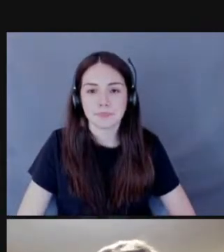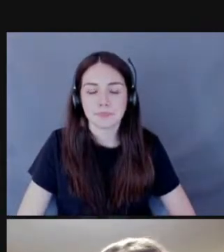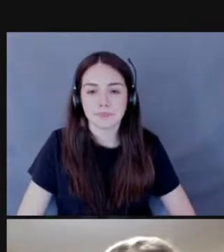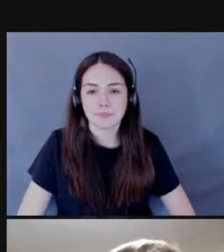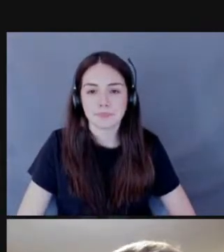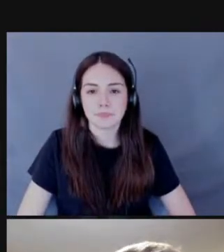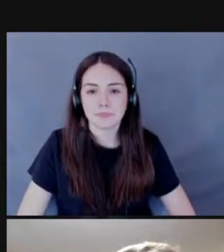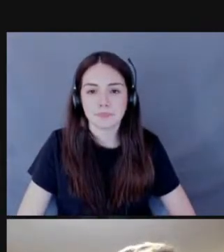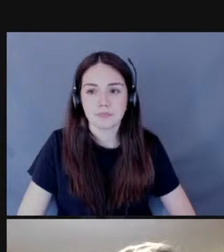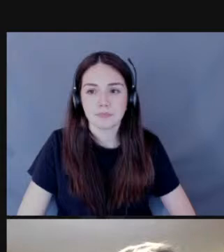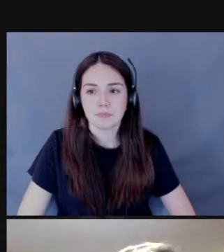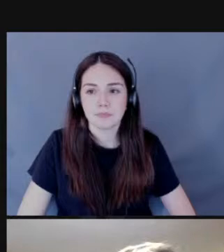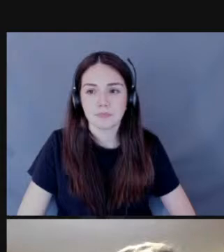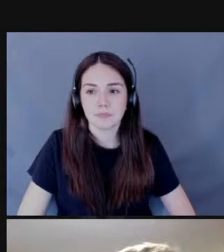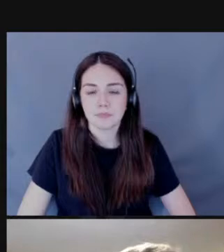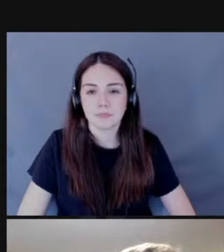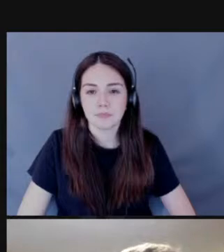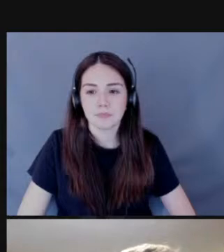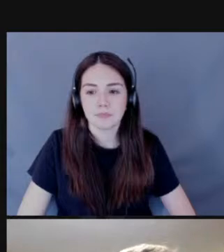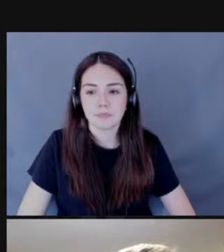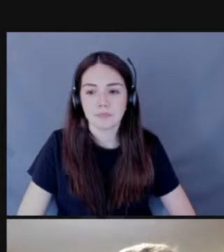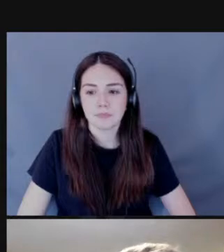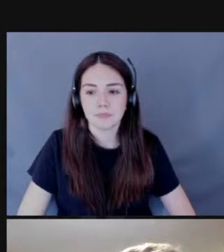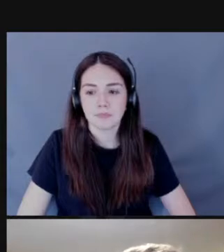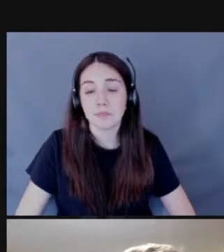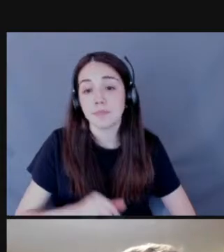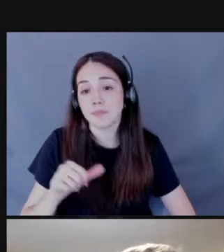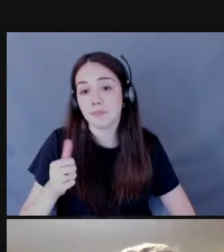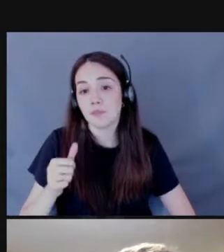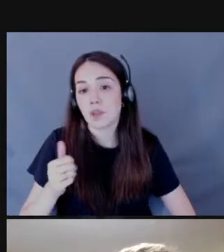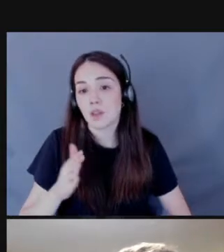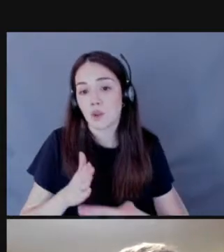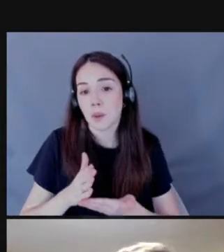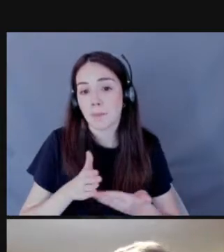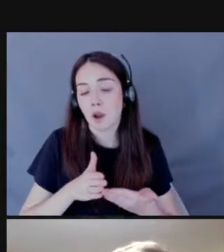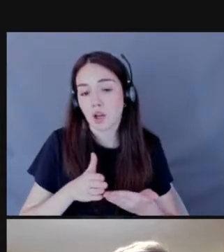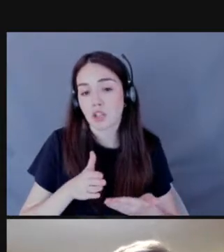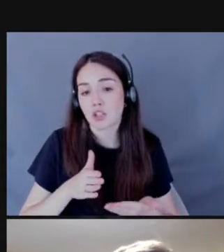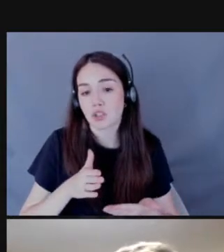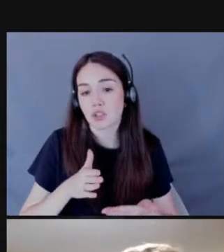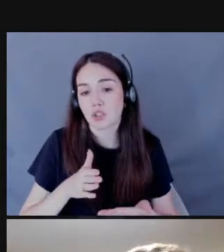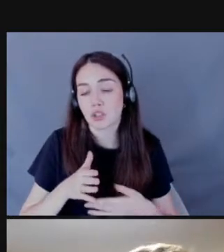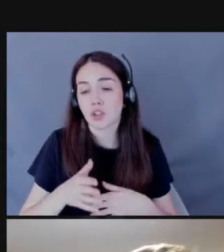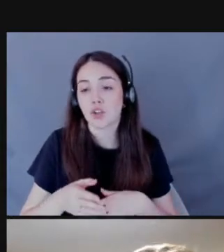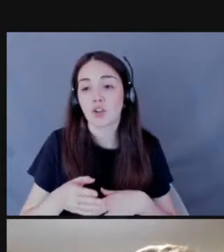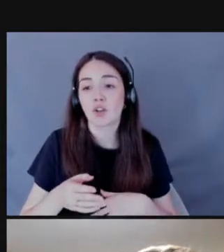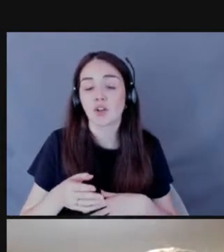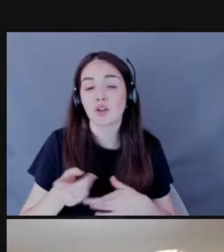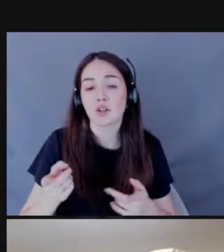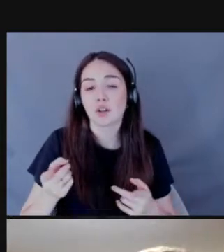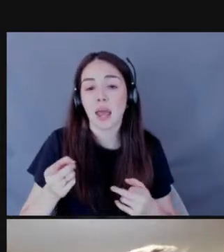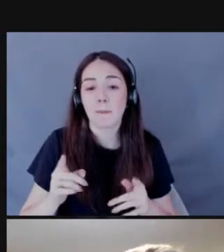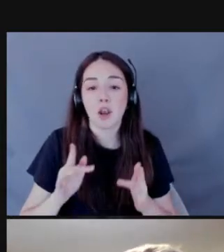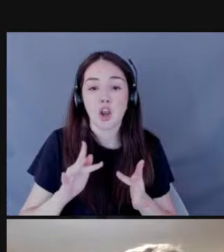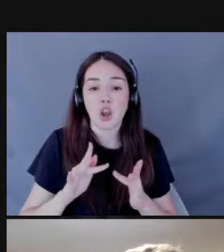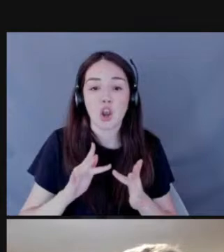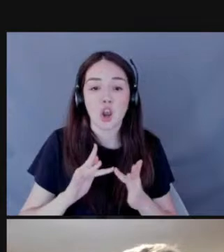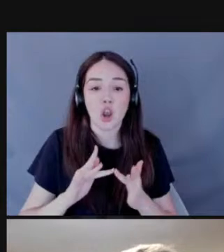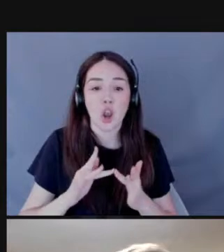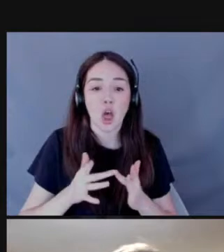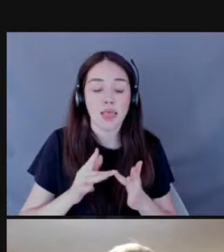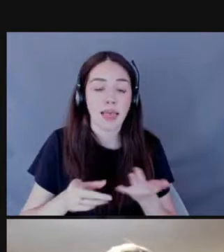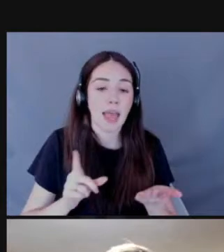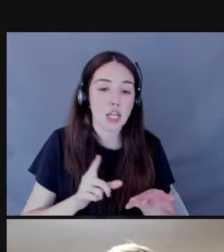So another aspect of the research that went into this was ultimately when they came along, online newspaper